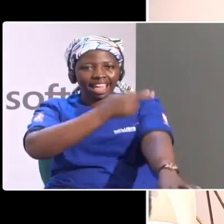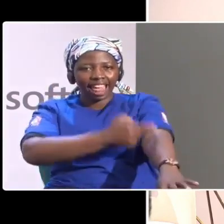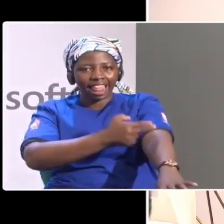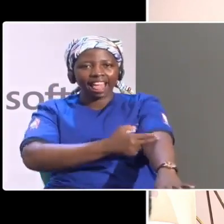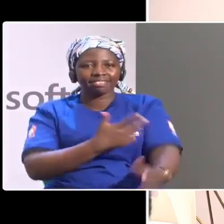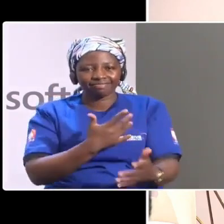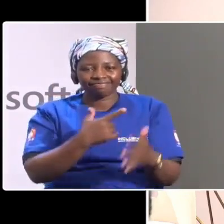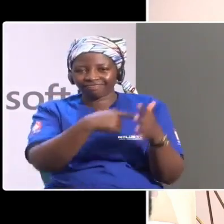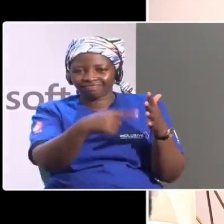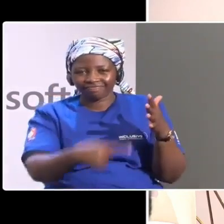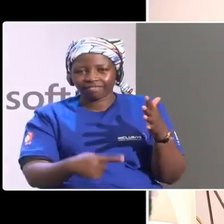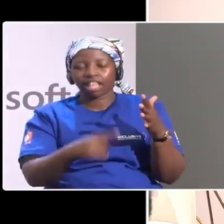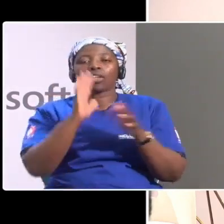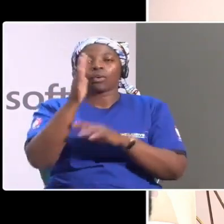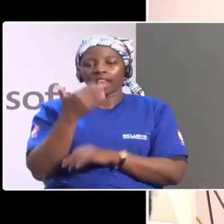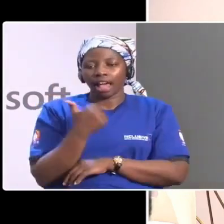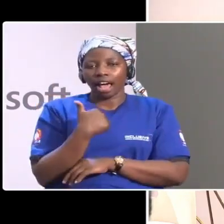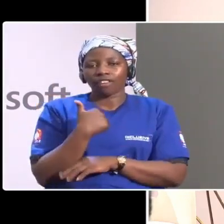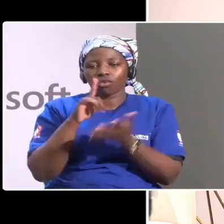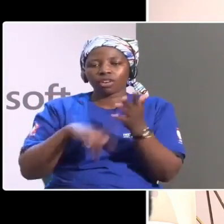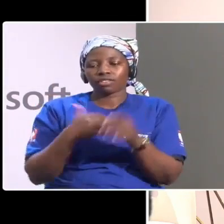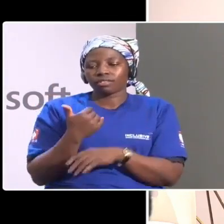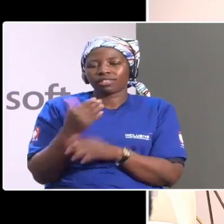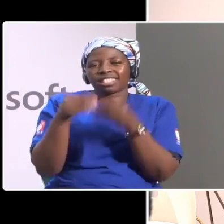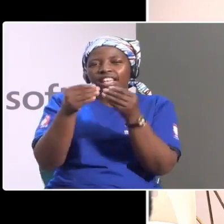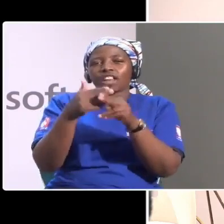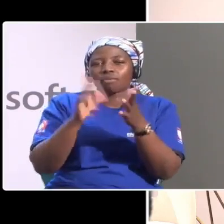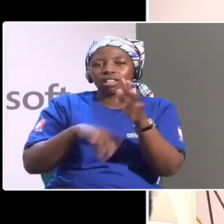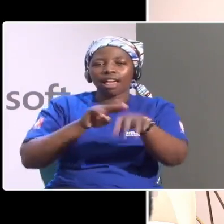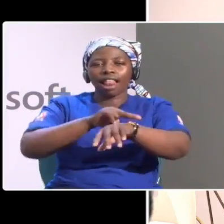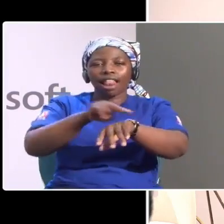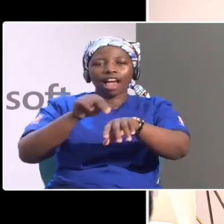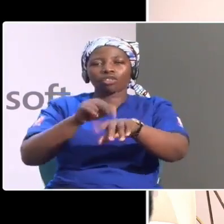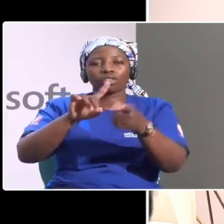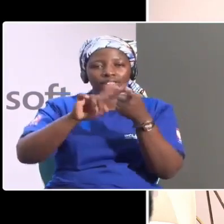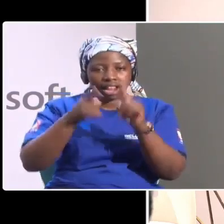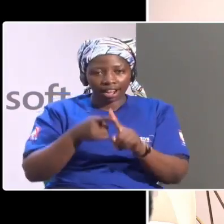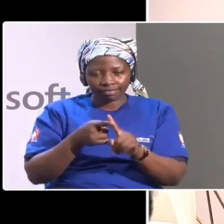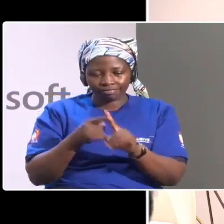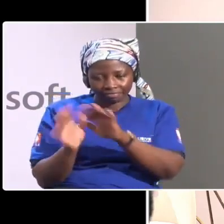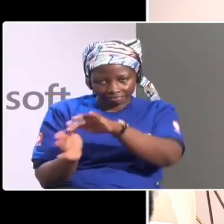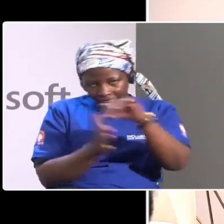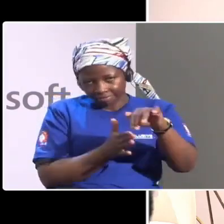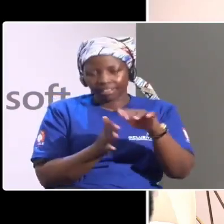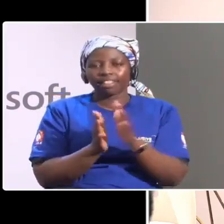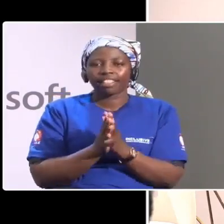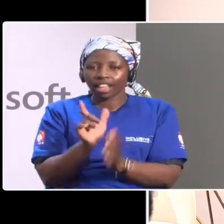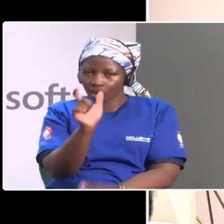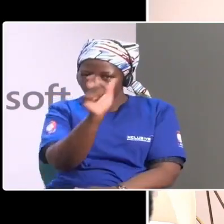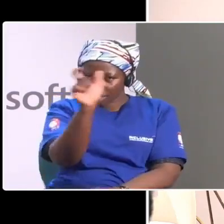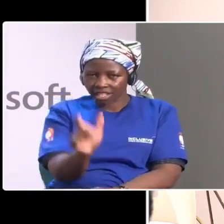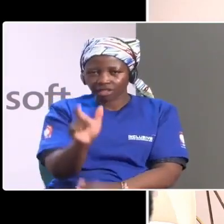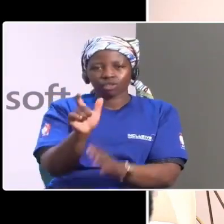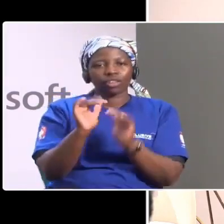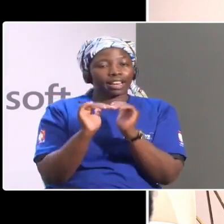mention a few, you have what we call national standards. At continental level or